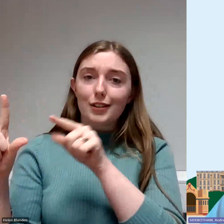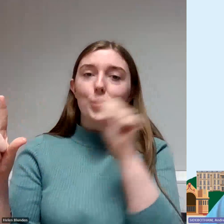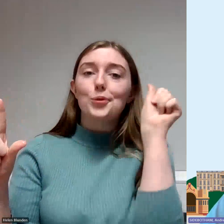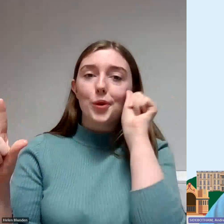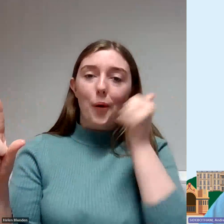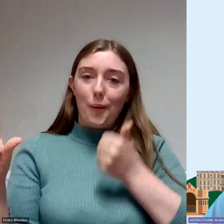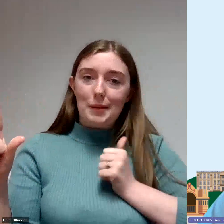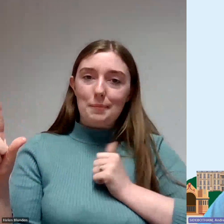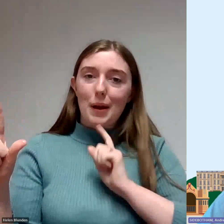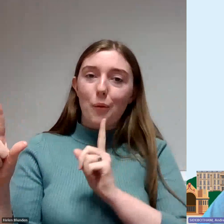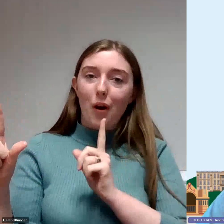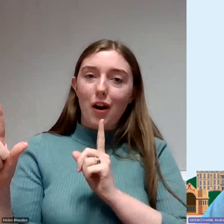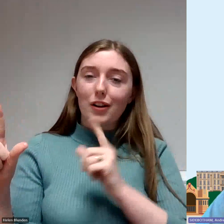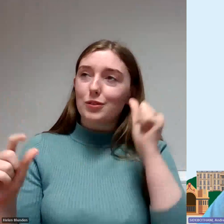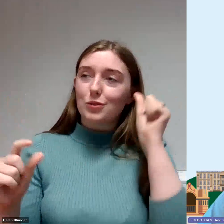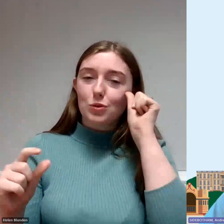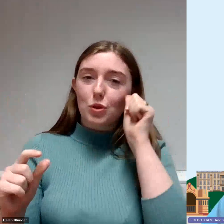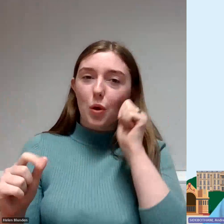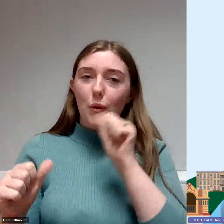difficult to